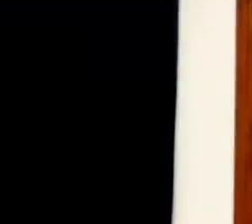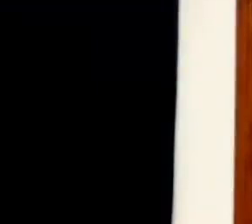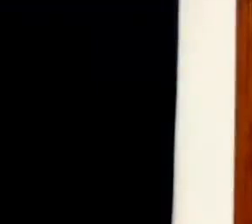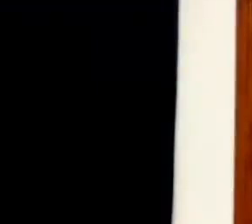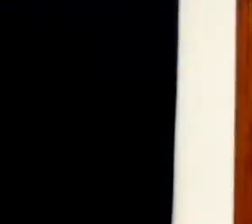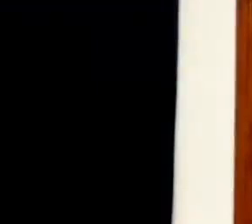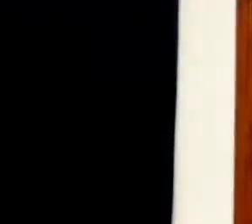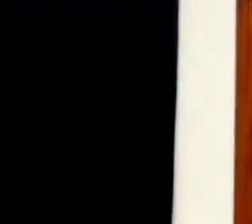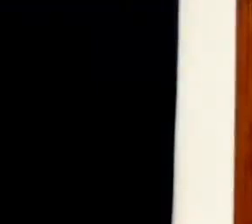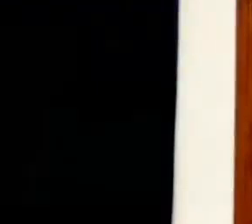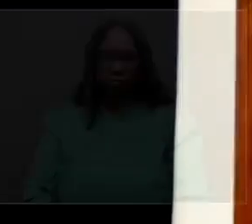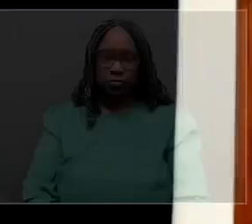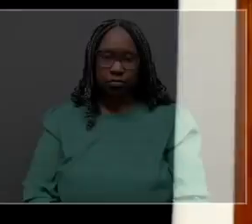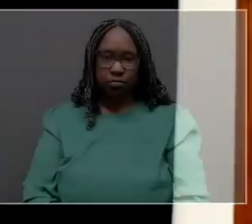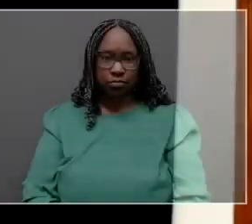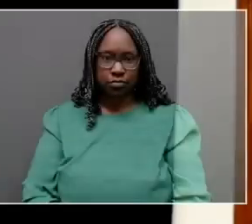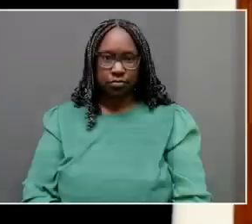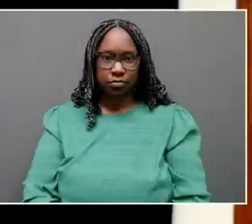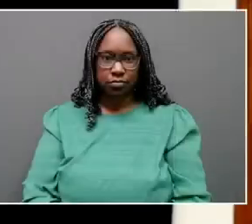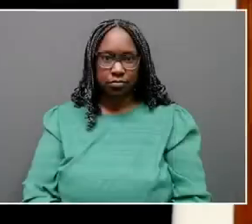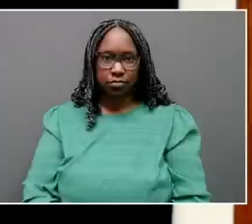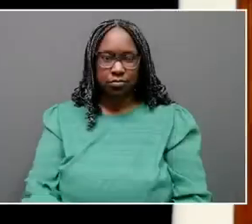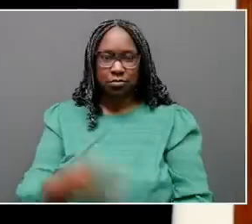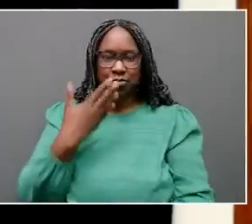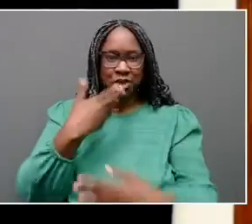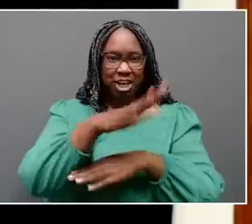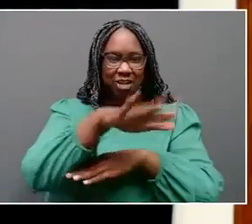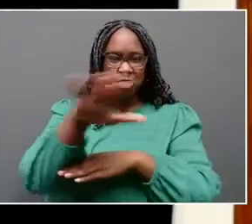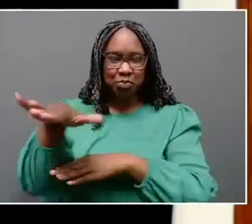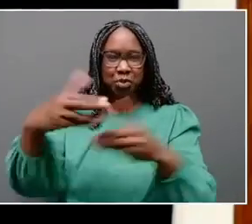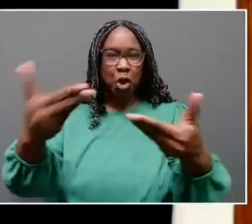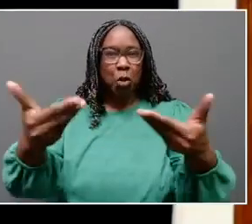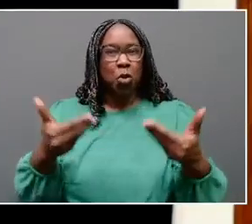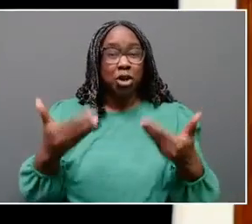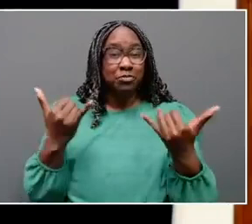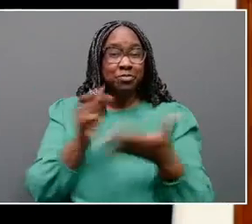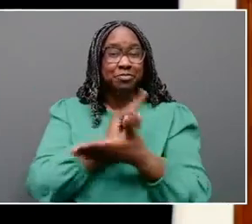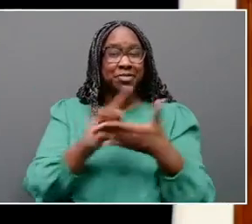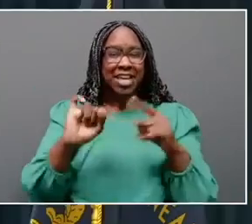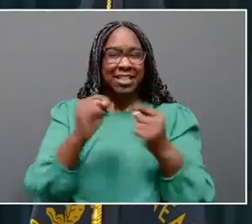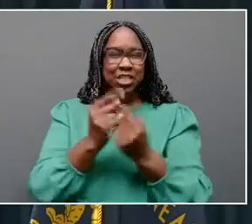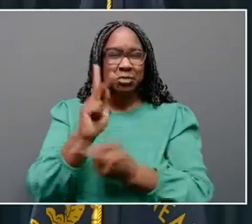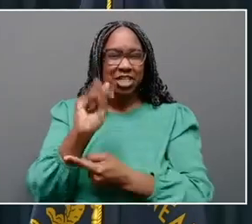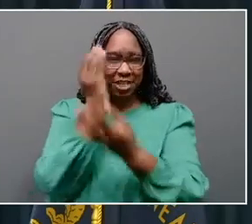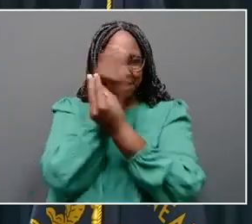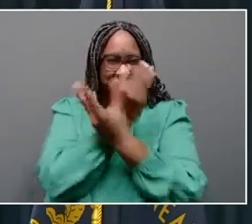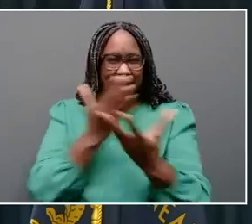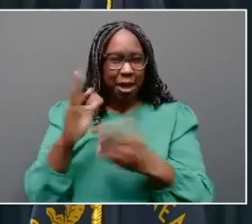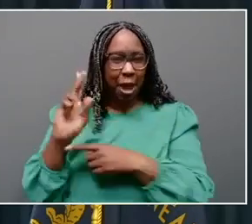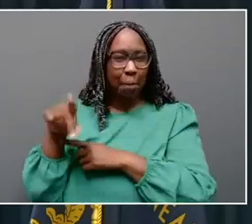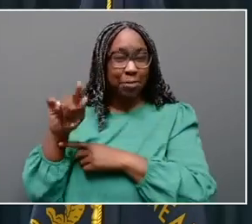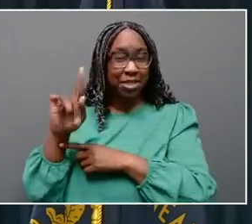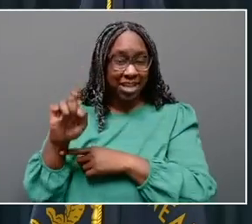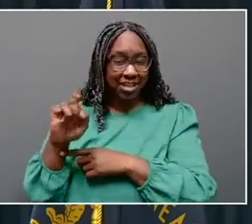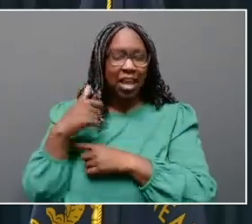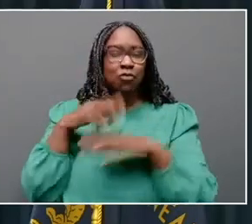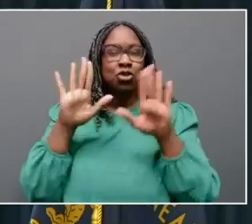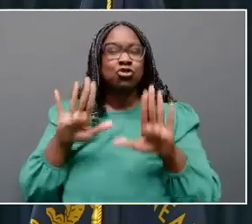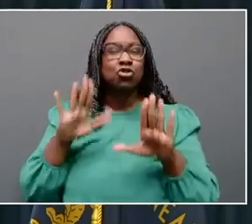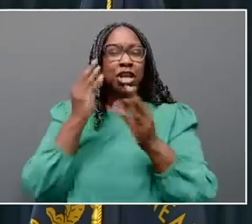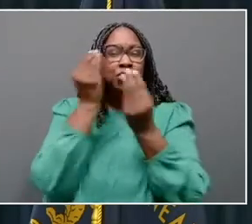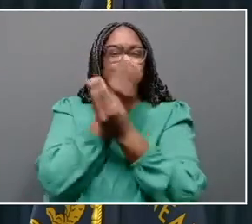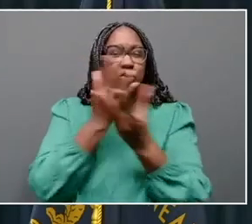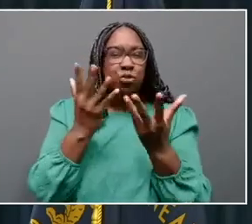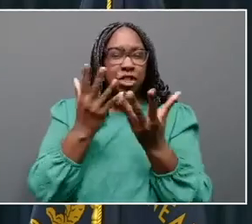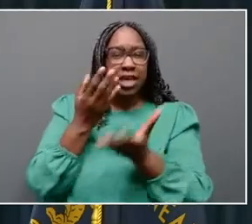All right. Good afternoon, everyone. Welcome to this week's Team Kentucky Update. We have some great news on the economic development front to start